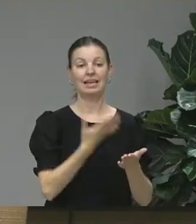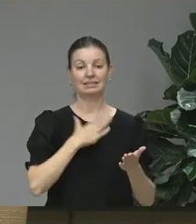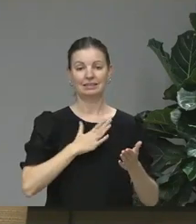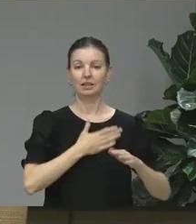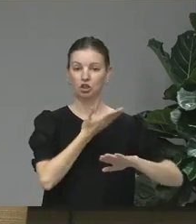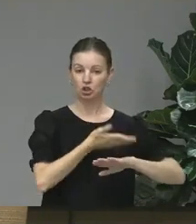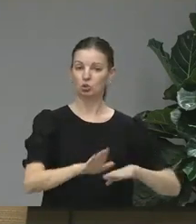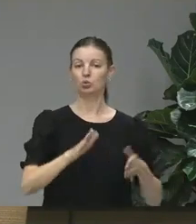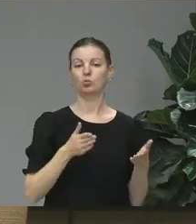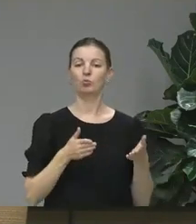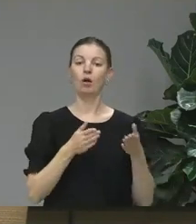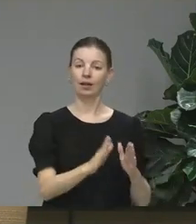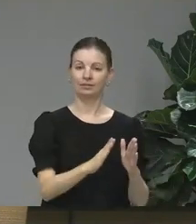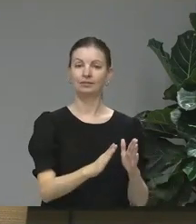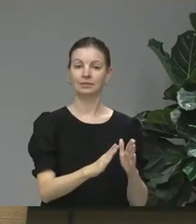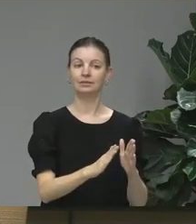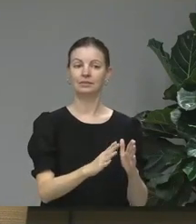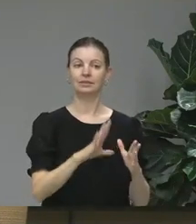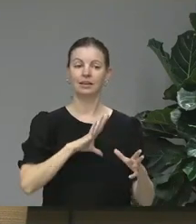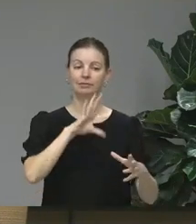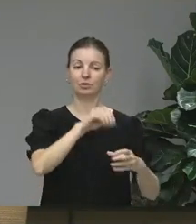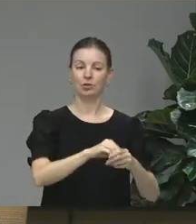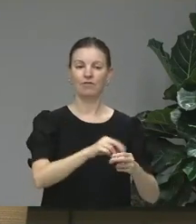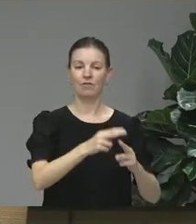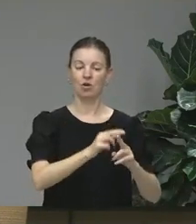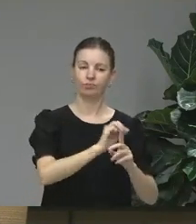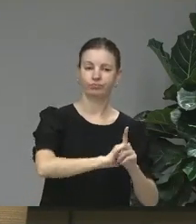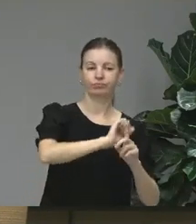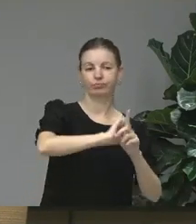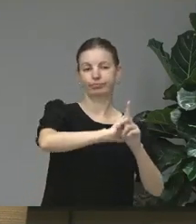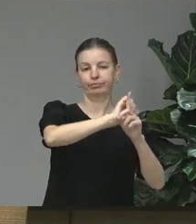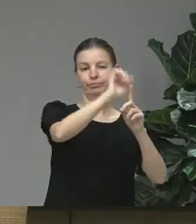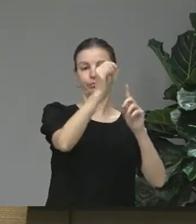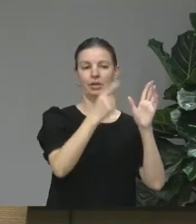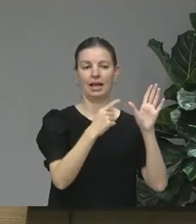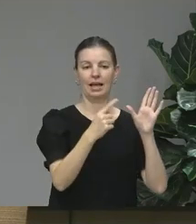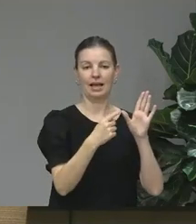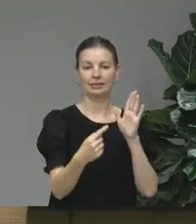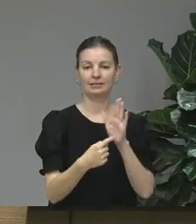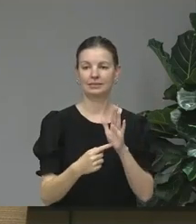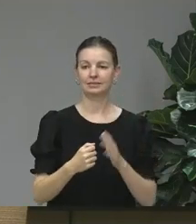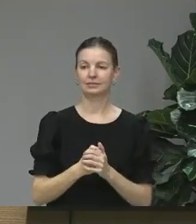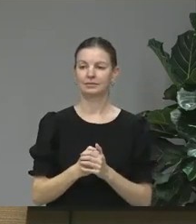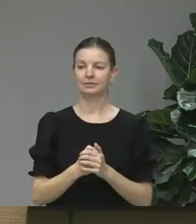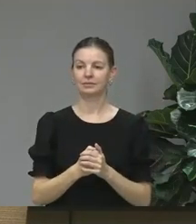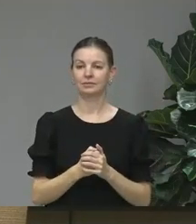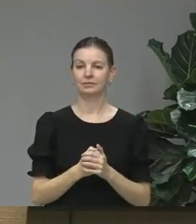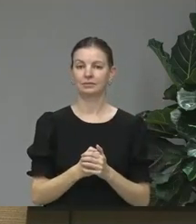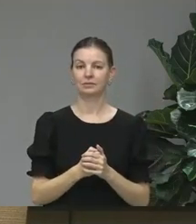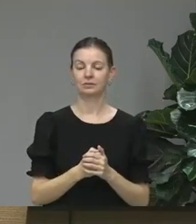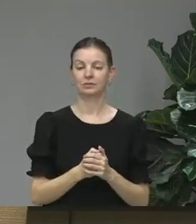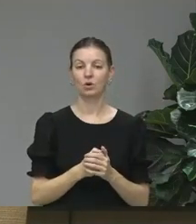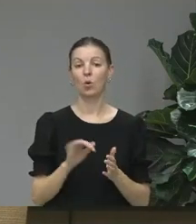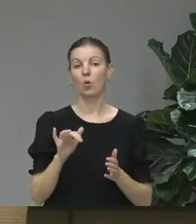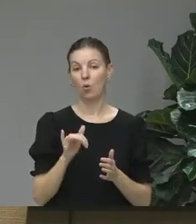be as part of the revamping of the AAT, or as a former ombudsman